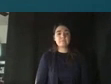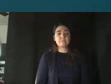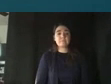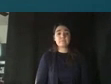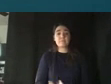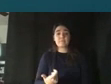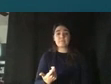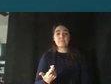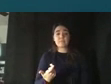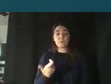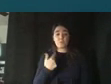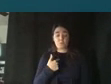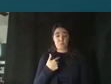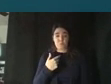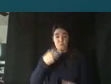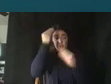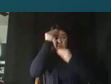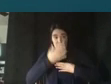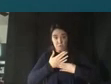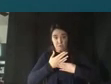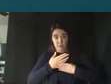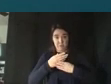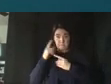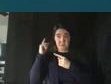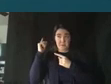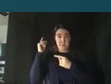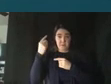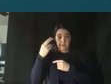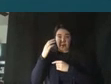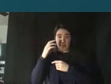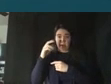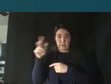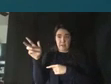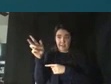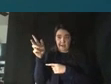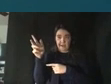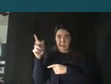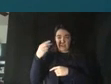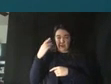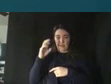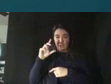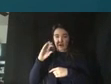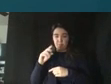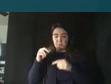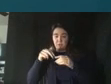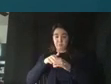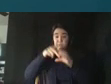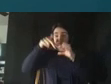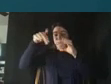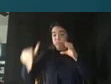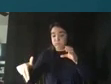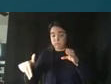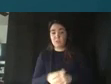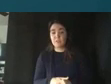of helicopters together, an air assault, and we were going to land in the biggest minefield in NATO's history.